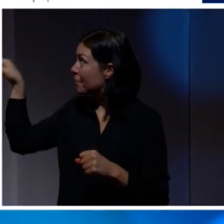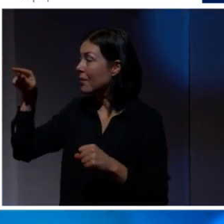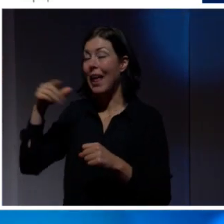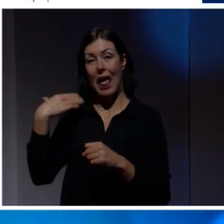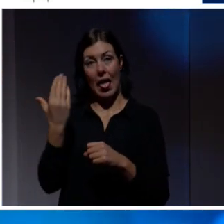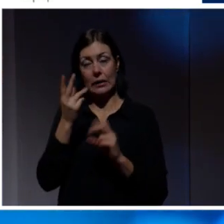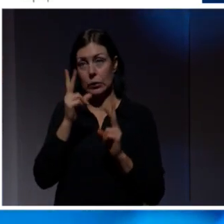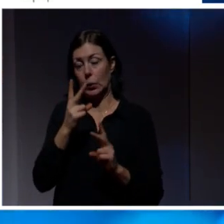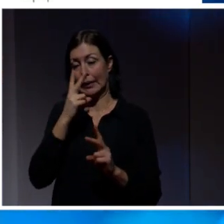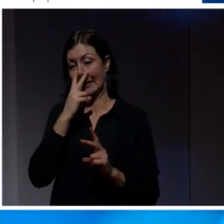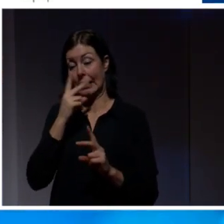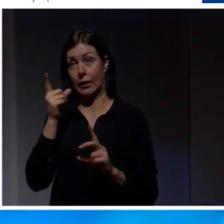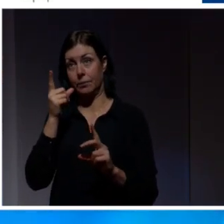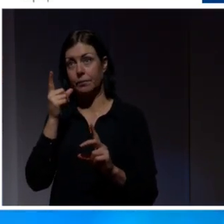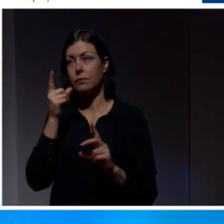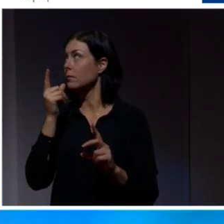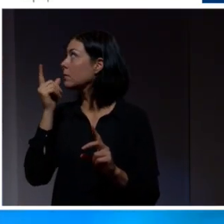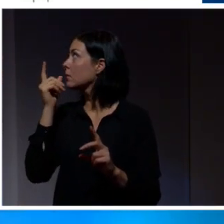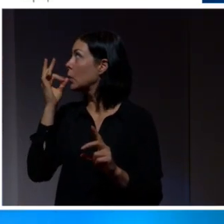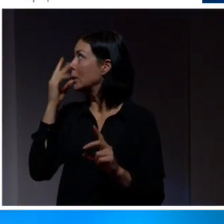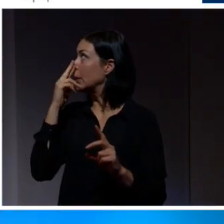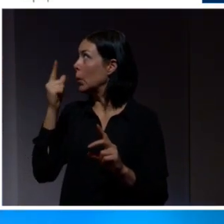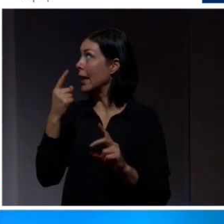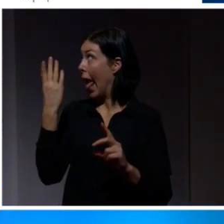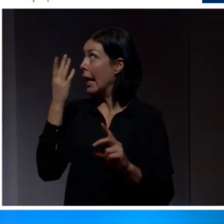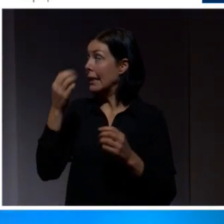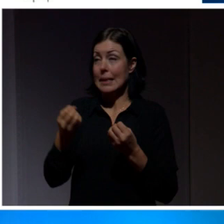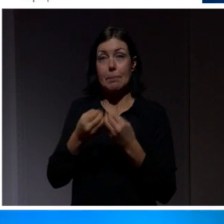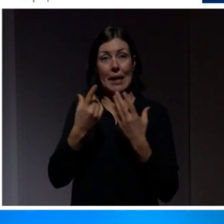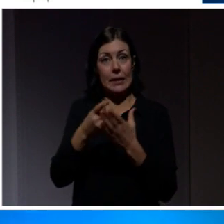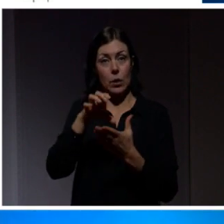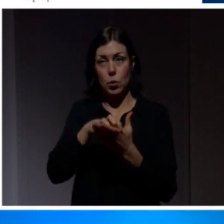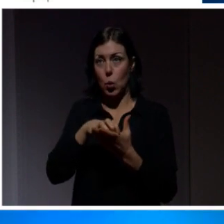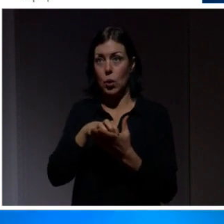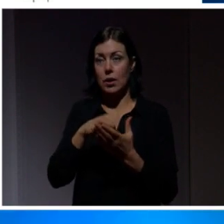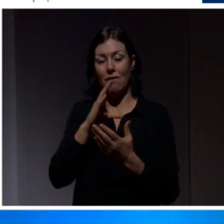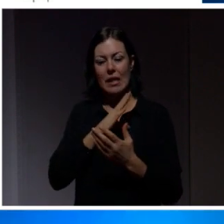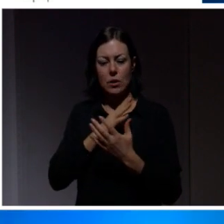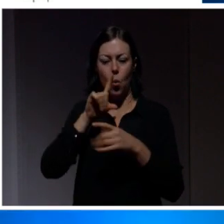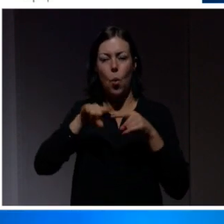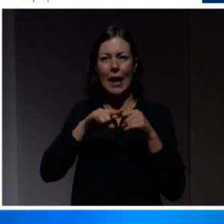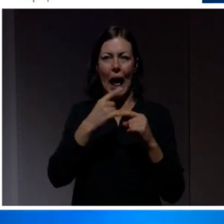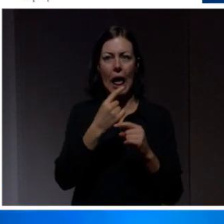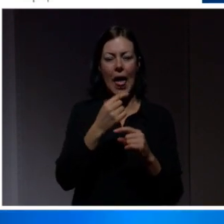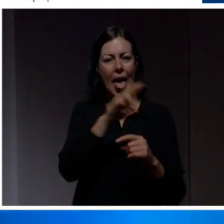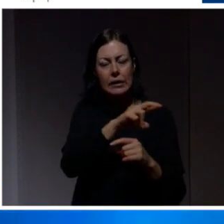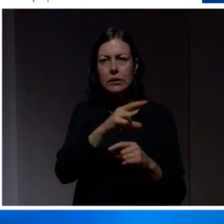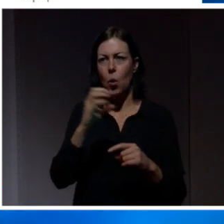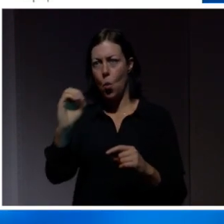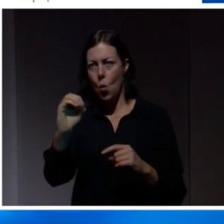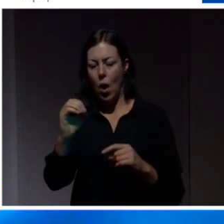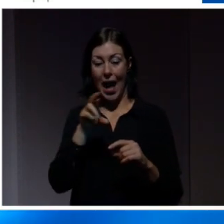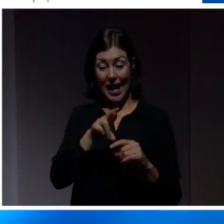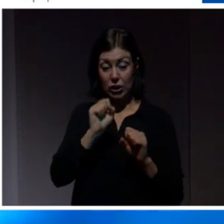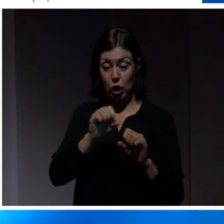tree-like structure, you can see that there's a situation, a game situation, where there's a number of X's and a number of O's, and it's X's turn to make a move,